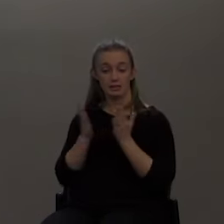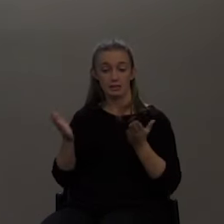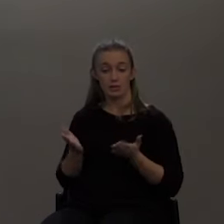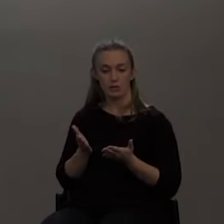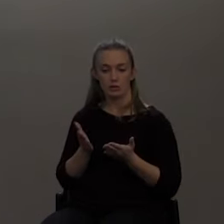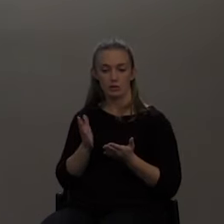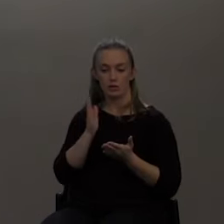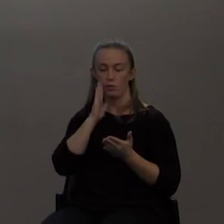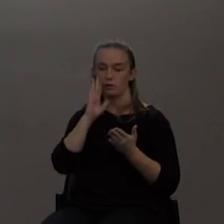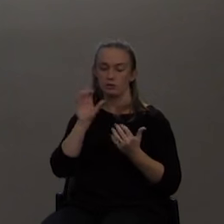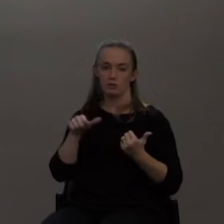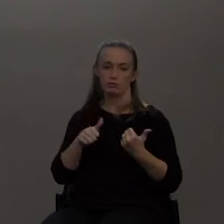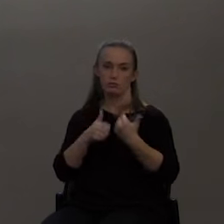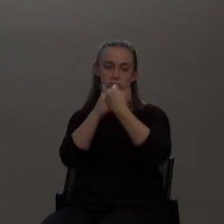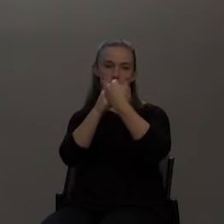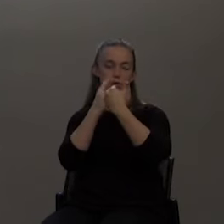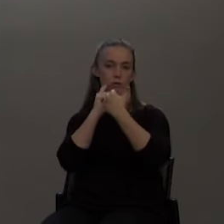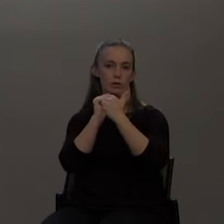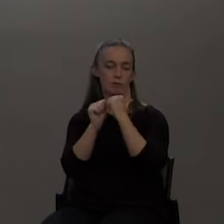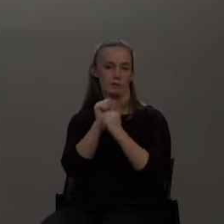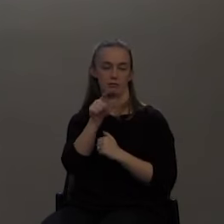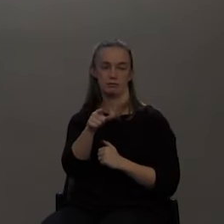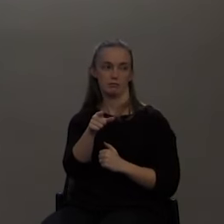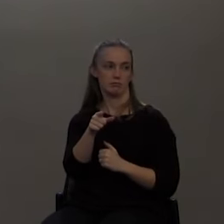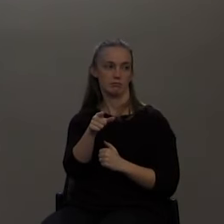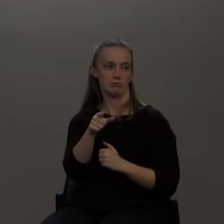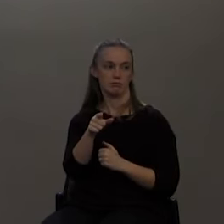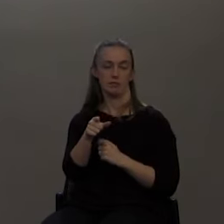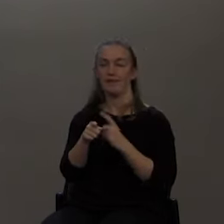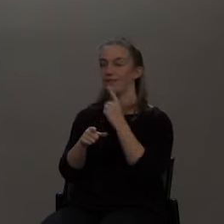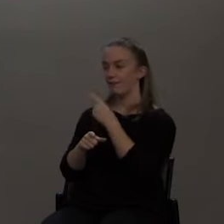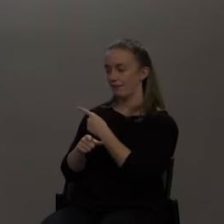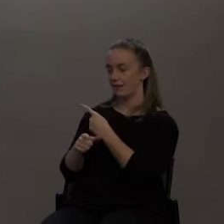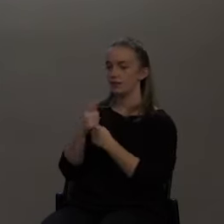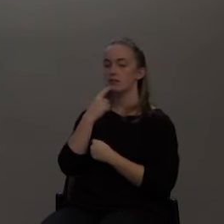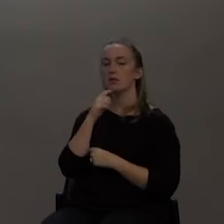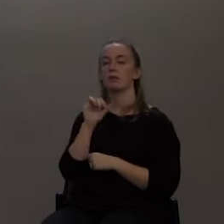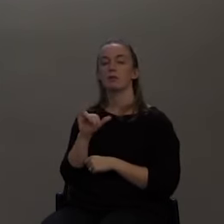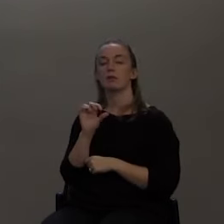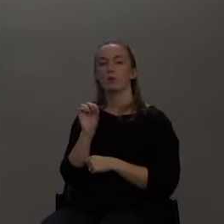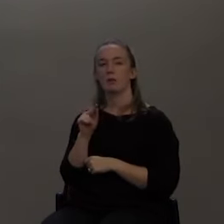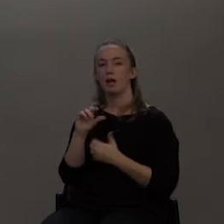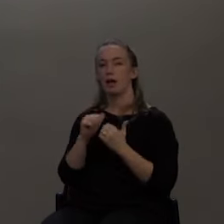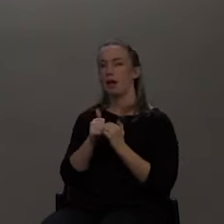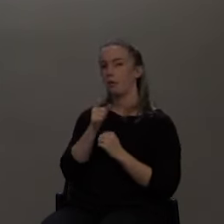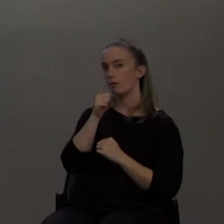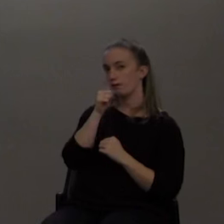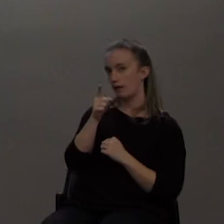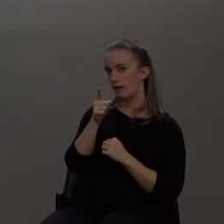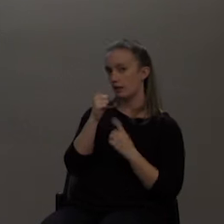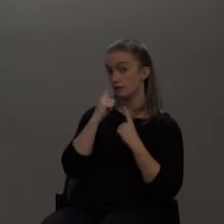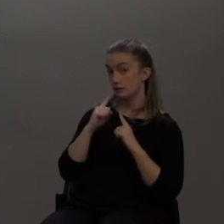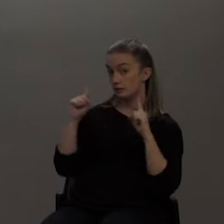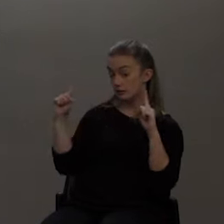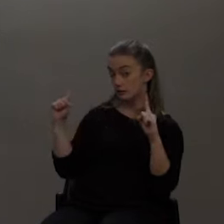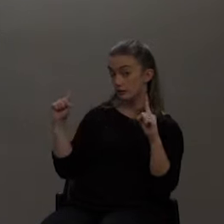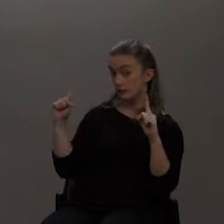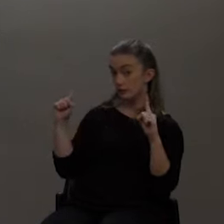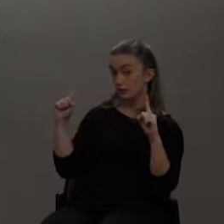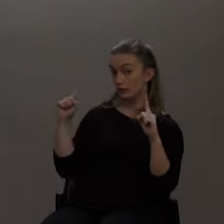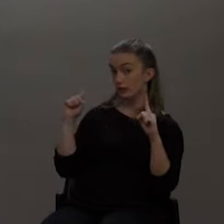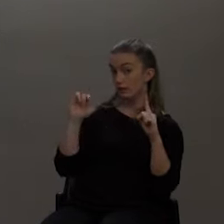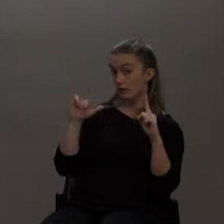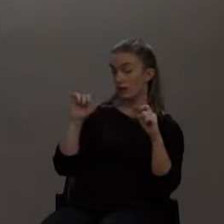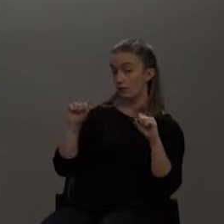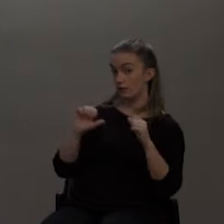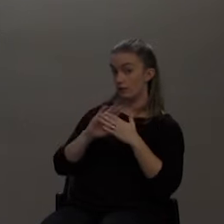tall challenge to compete with that. And so looking at this is our way of saying, okay, how are they doing? And that could be a help